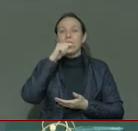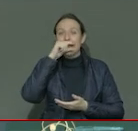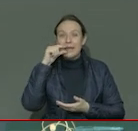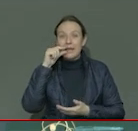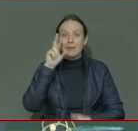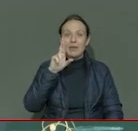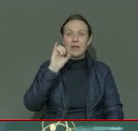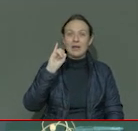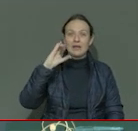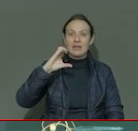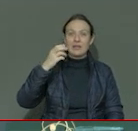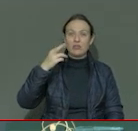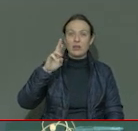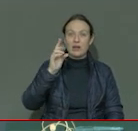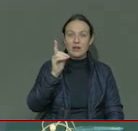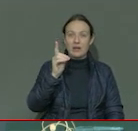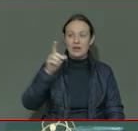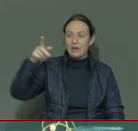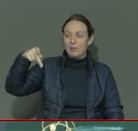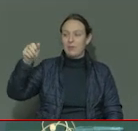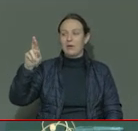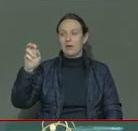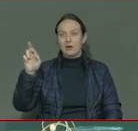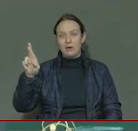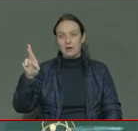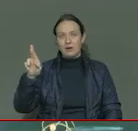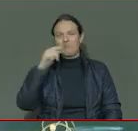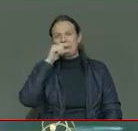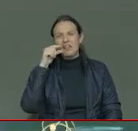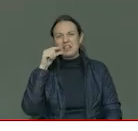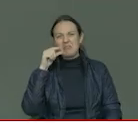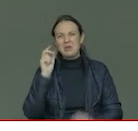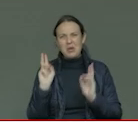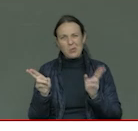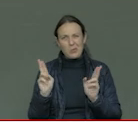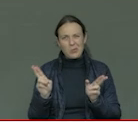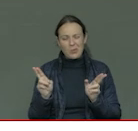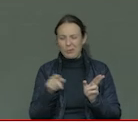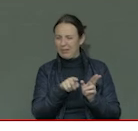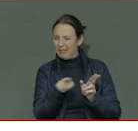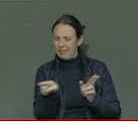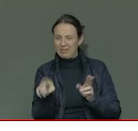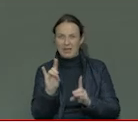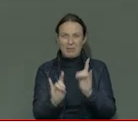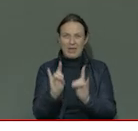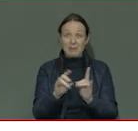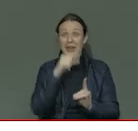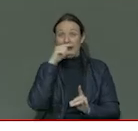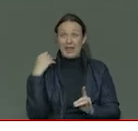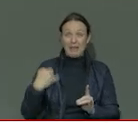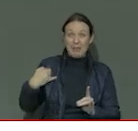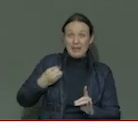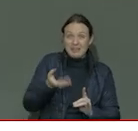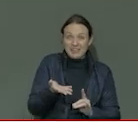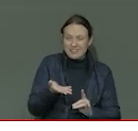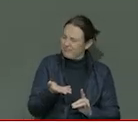Parker. If you have a pet, most of us do not give our pet a name and a surname, am I correct? So